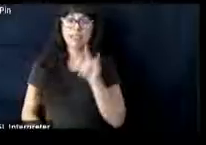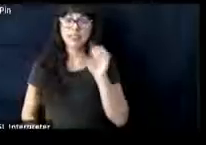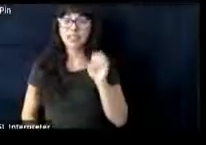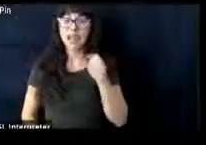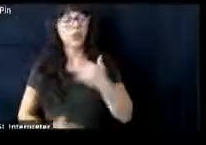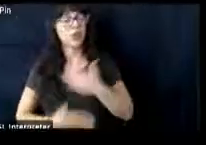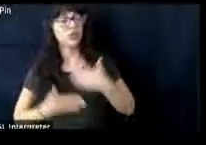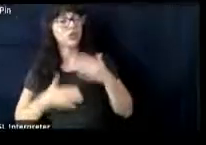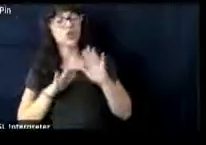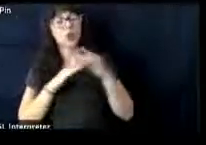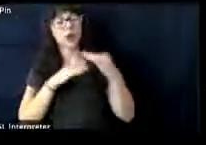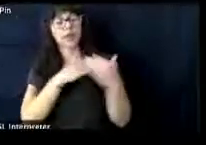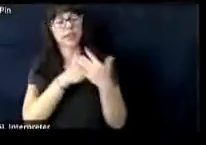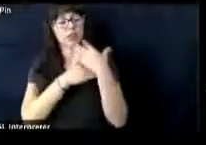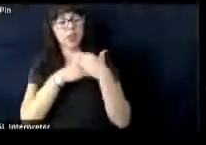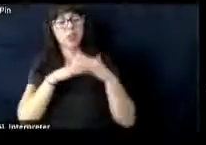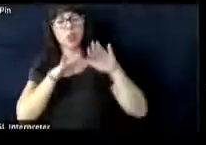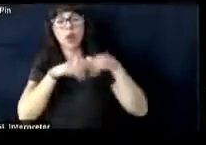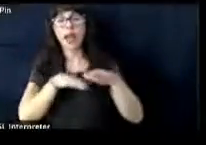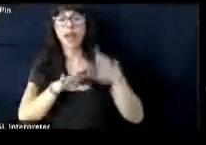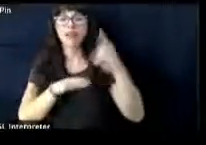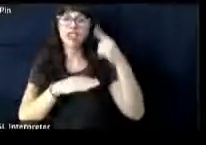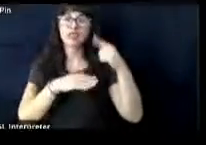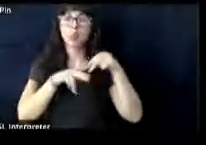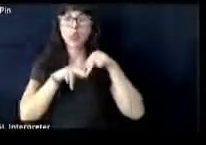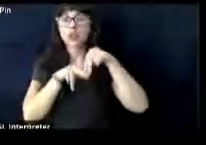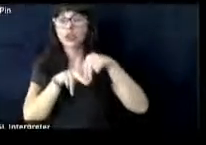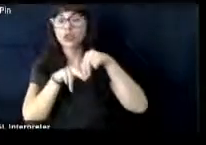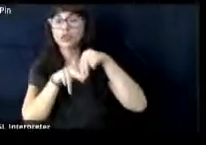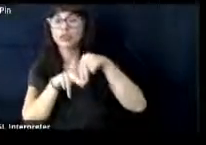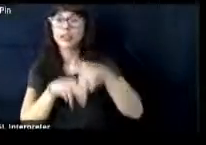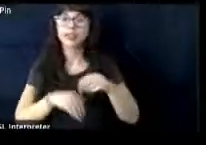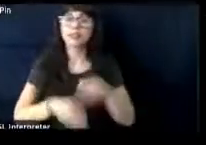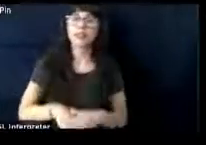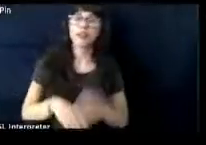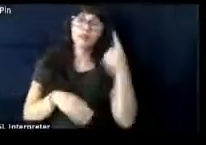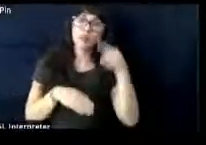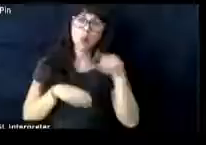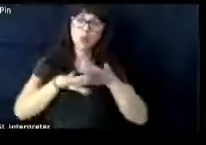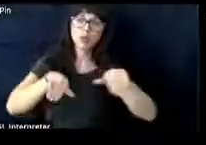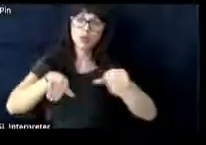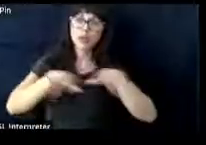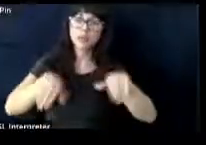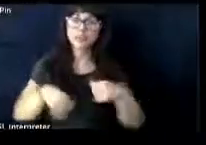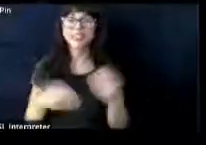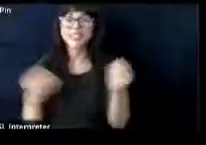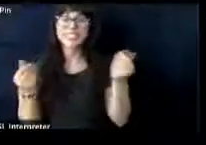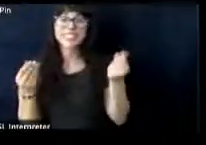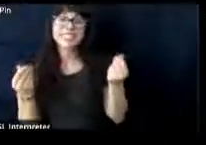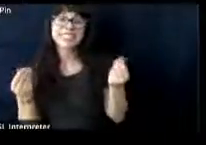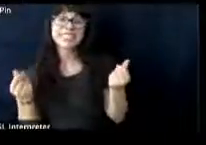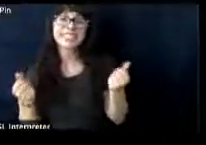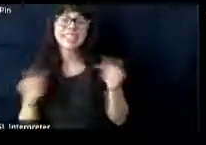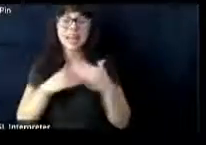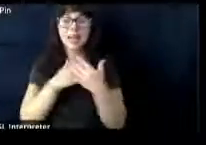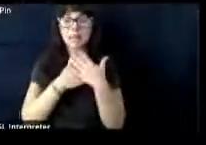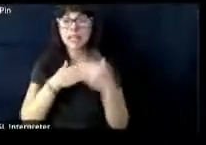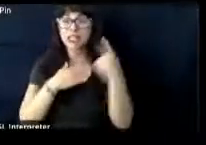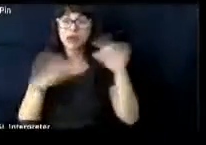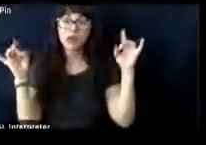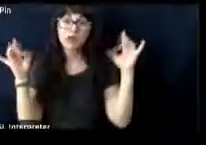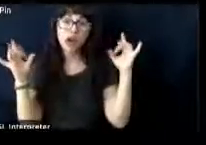waves, the consistent waves for surfing and swimming, and the sandy beaches with courts for playing